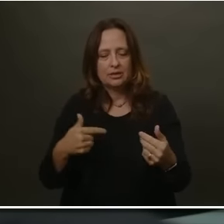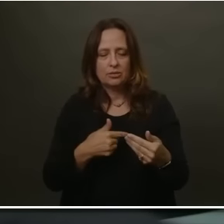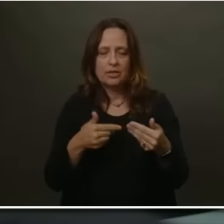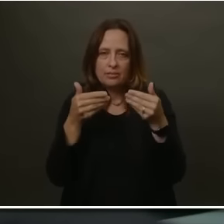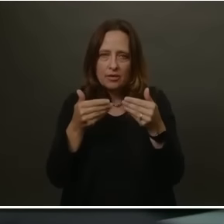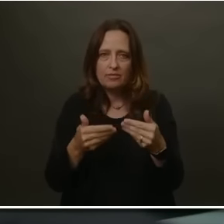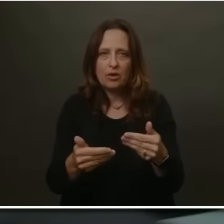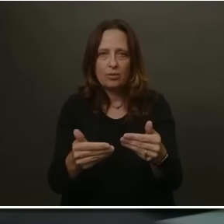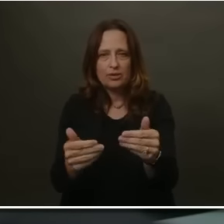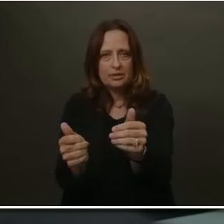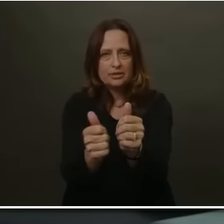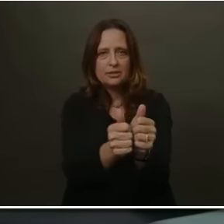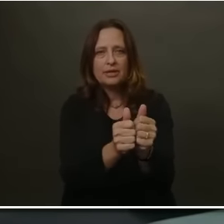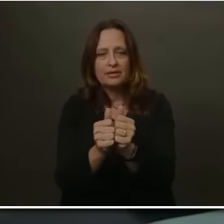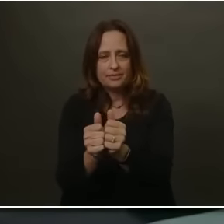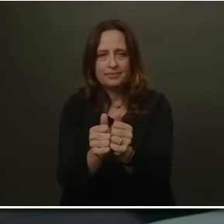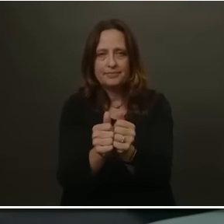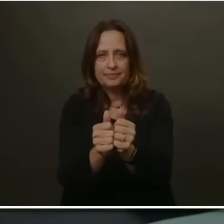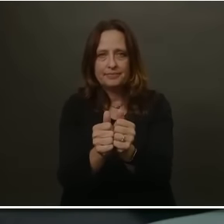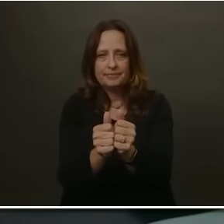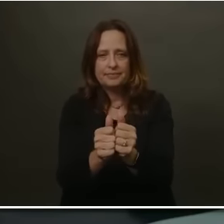forward together.